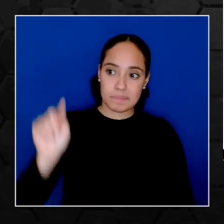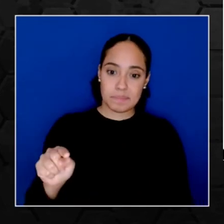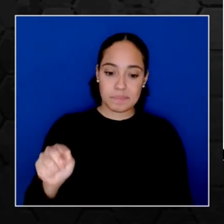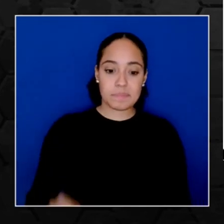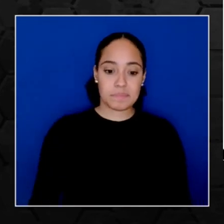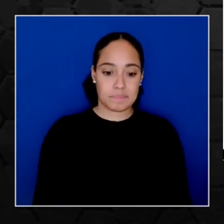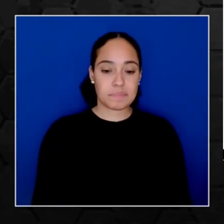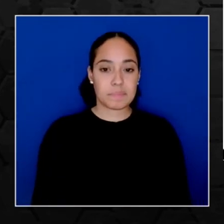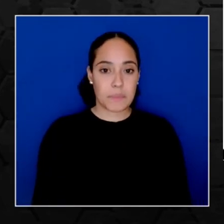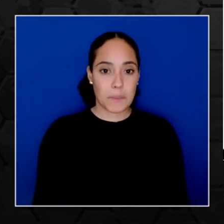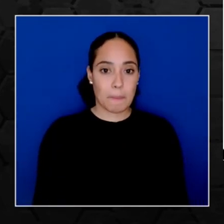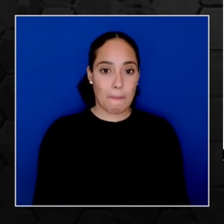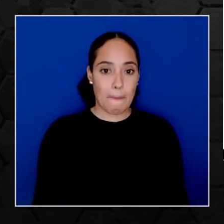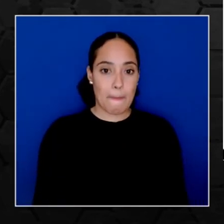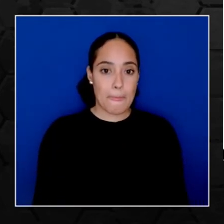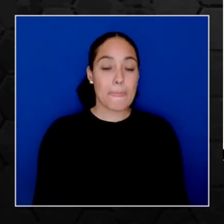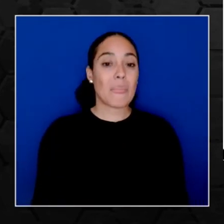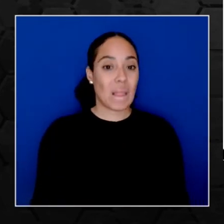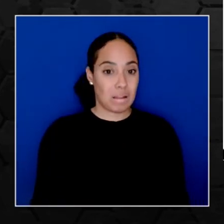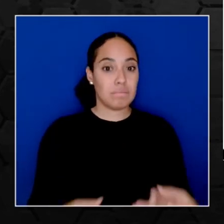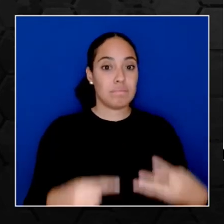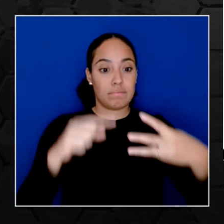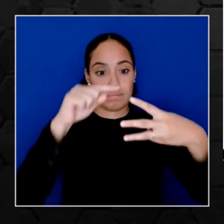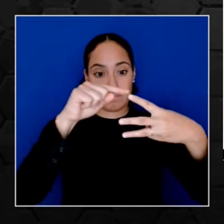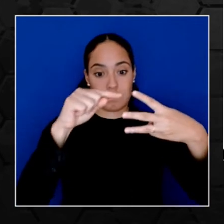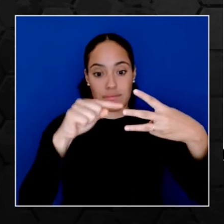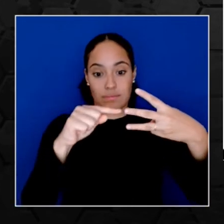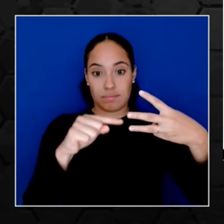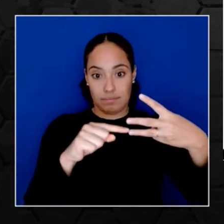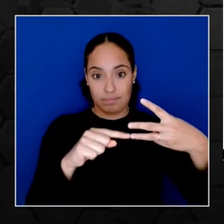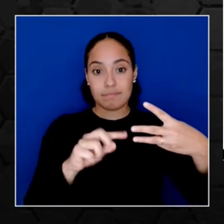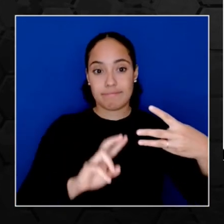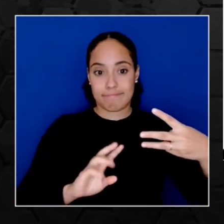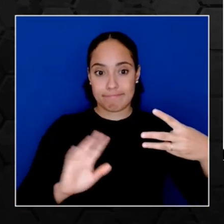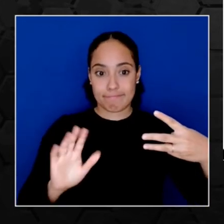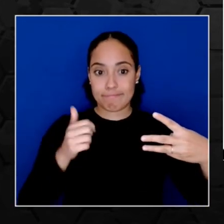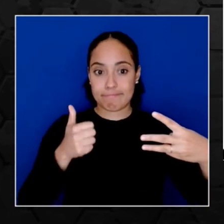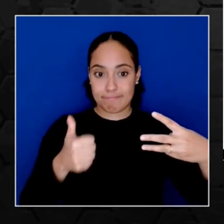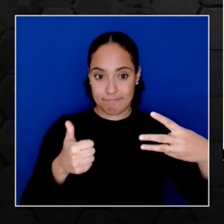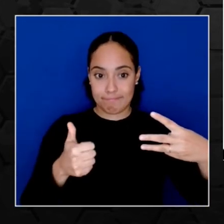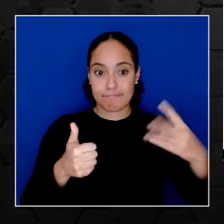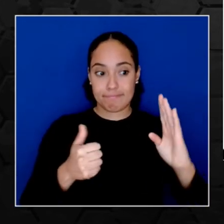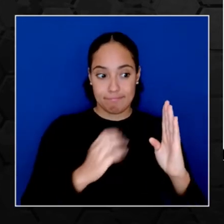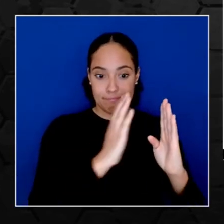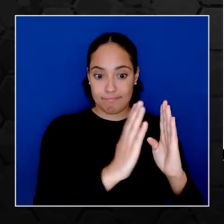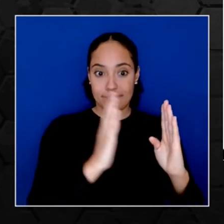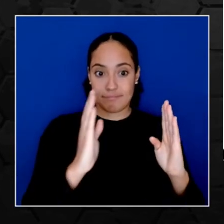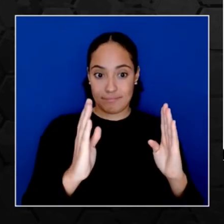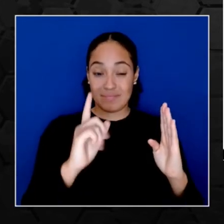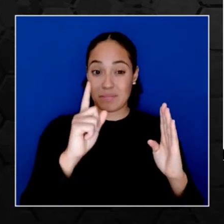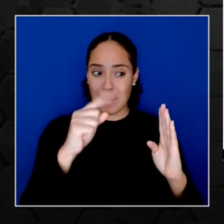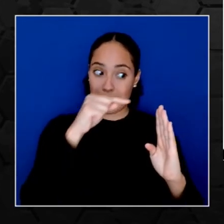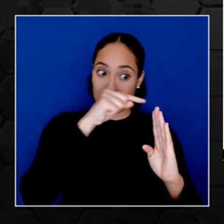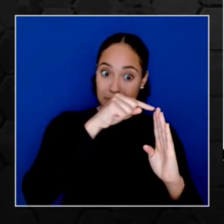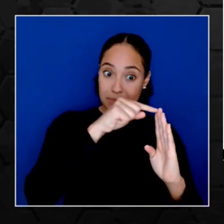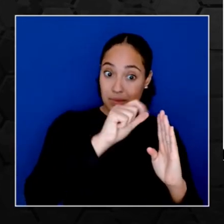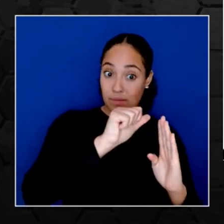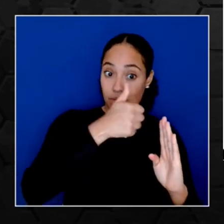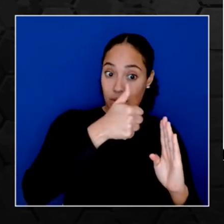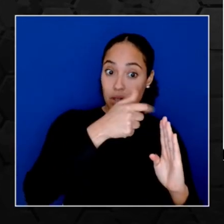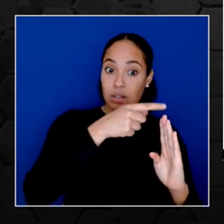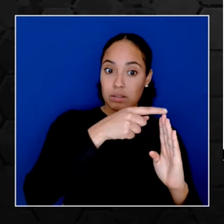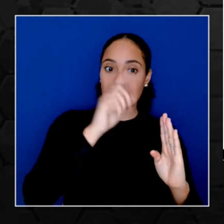So now we have both the scenarios ready, but we need to connect the main scenario. Before that, we have to create